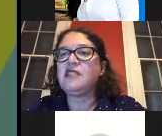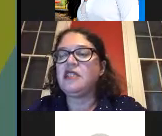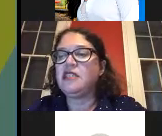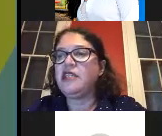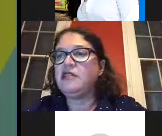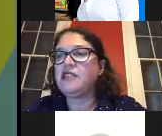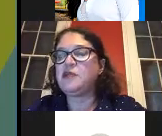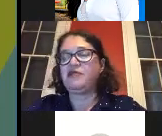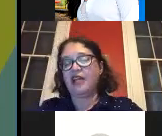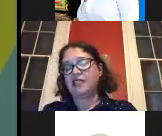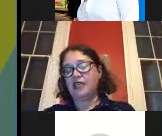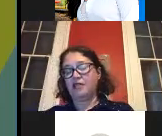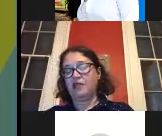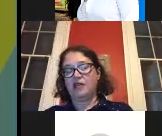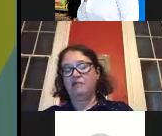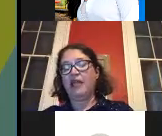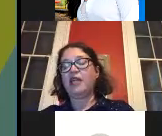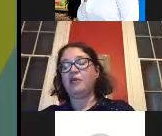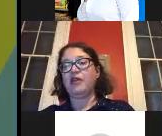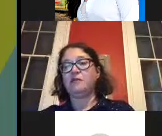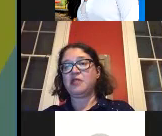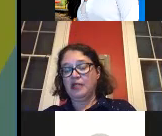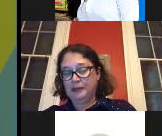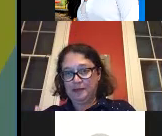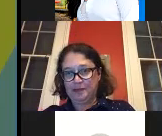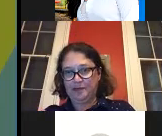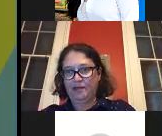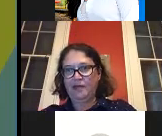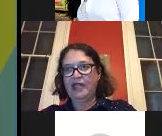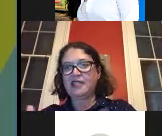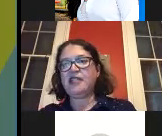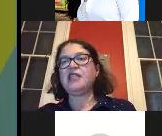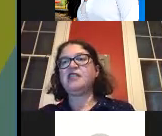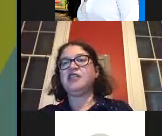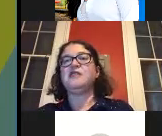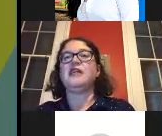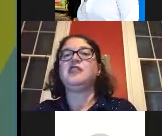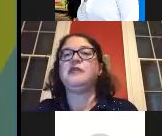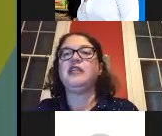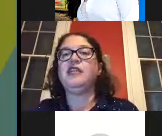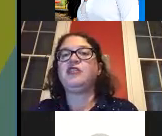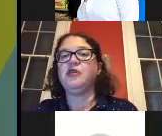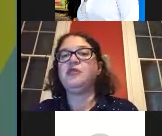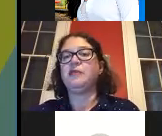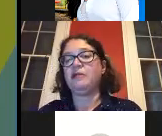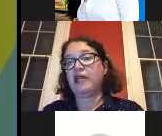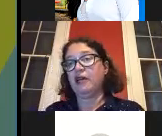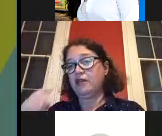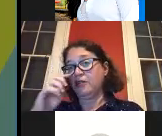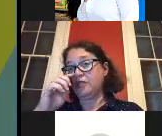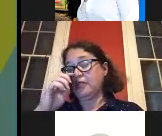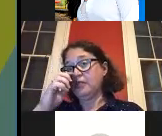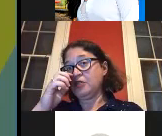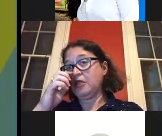provides that Medicaid programs extend continuous eligibility through the public